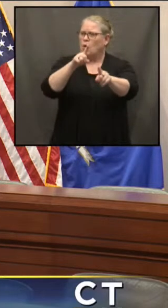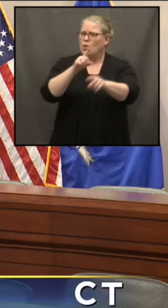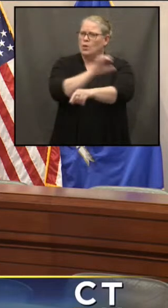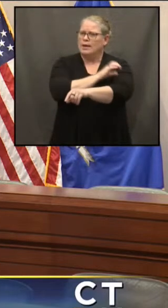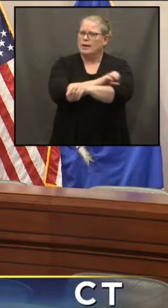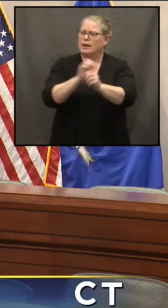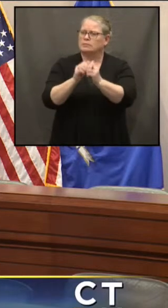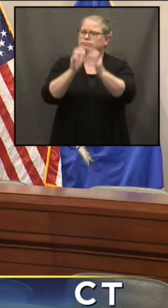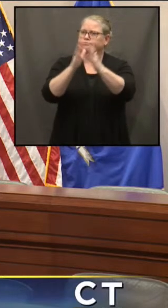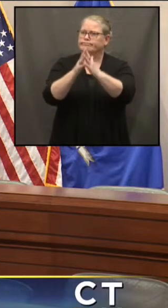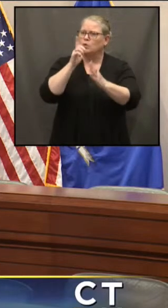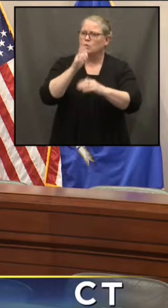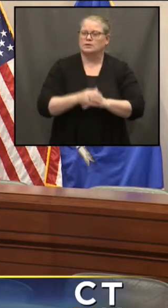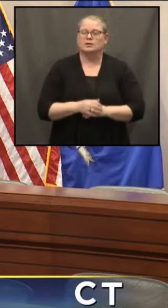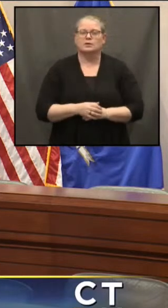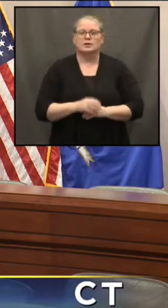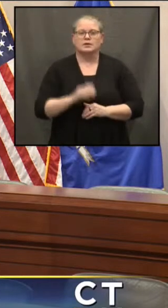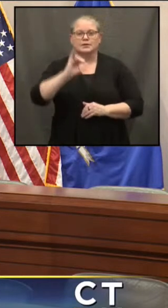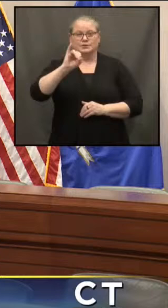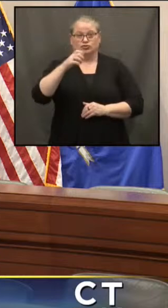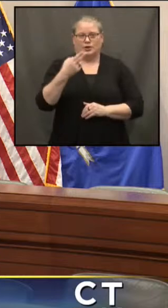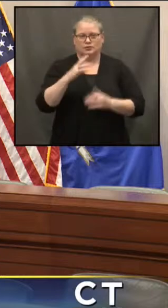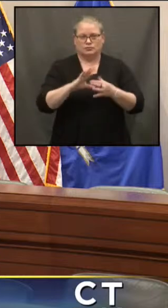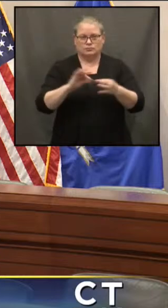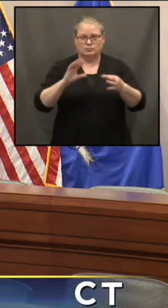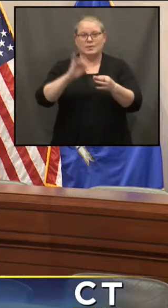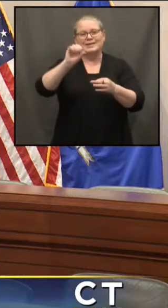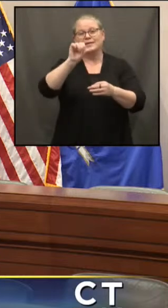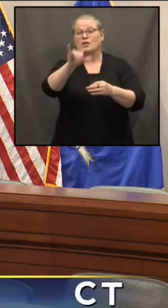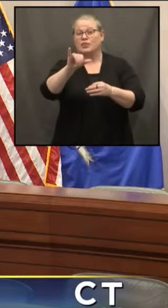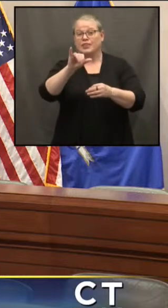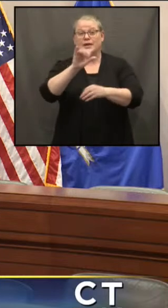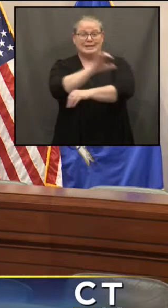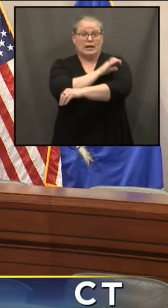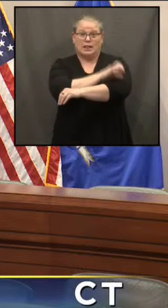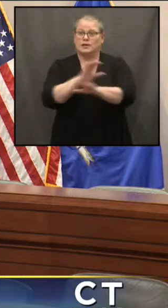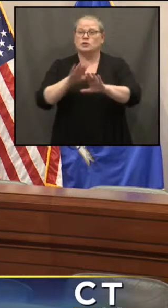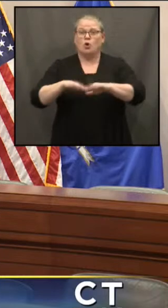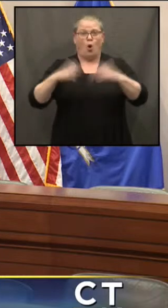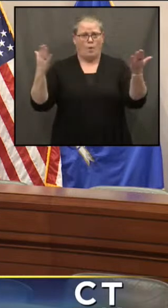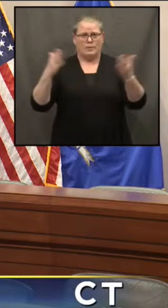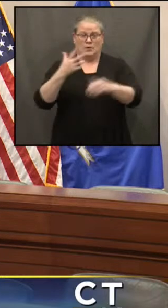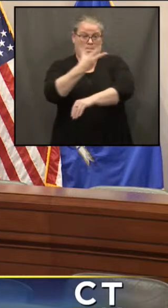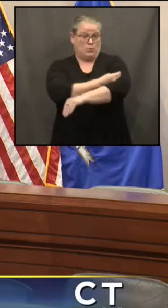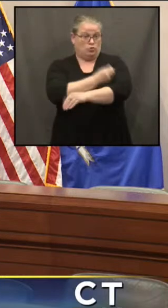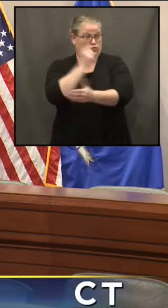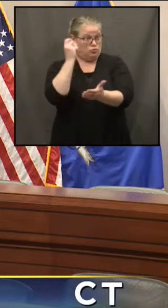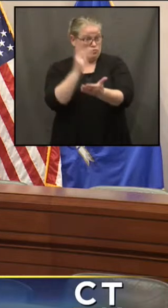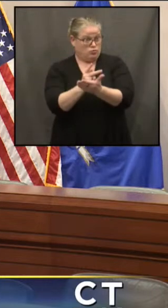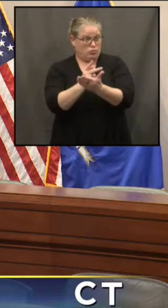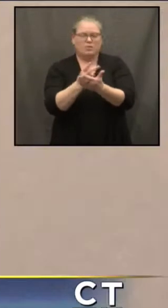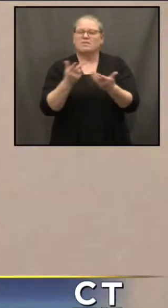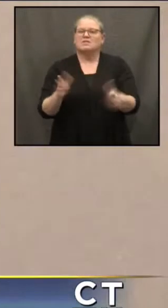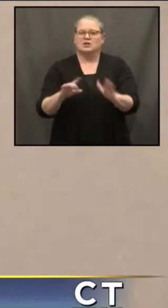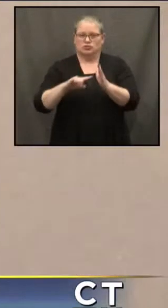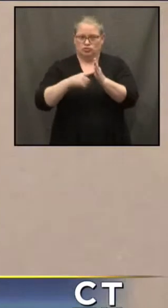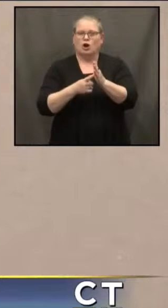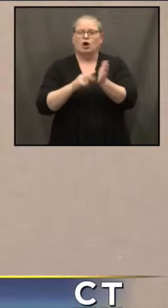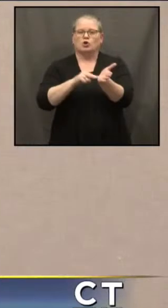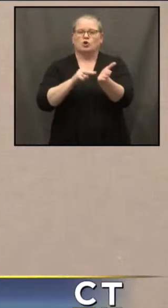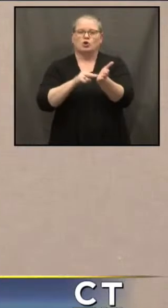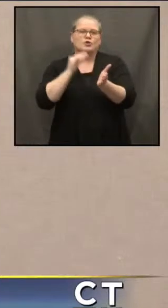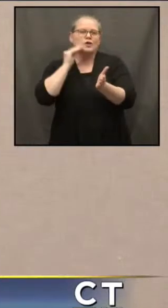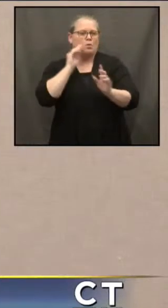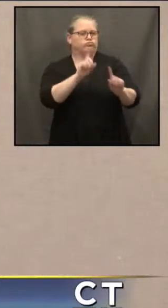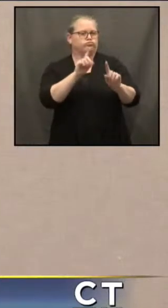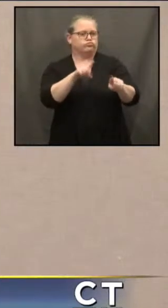Yes, so and to be clear, these clinics started as soon as boosters were approved. So this is not, Sue, I think your question implied a